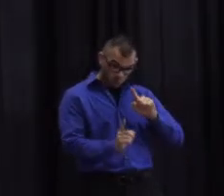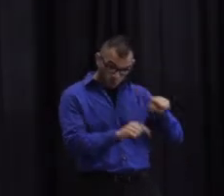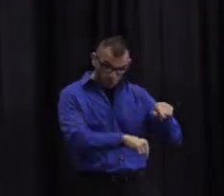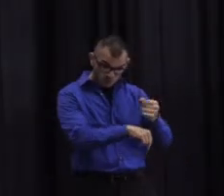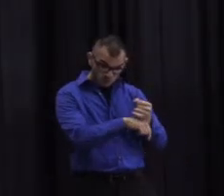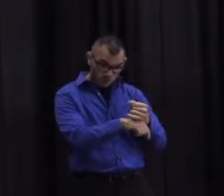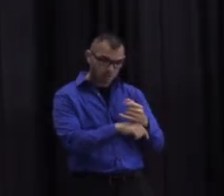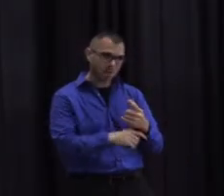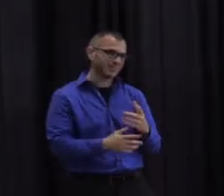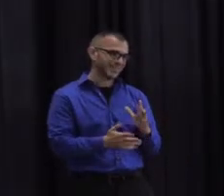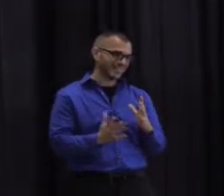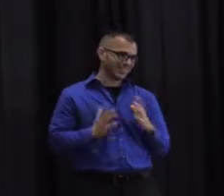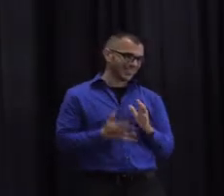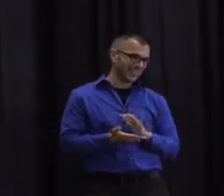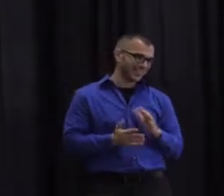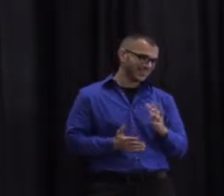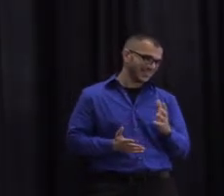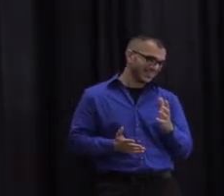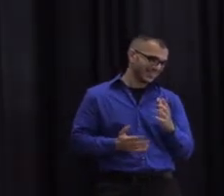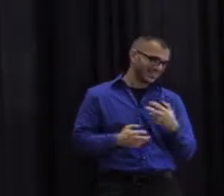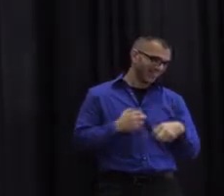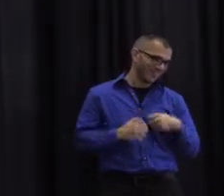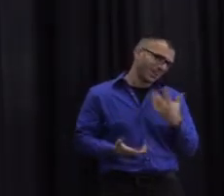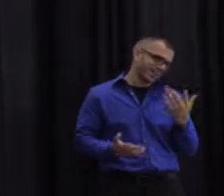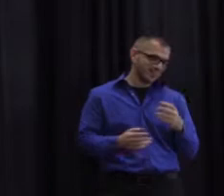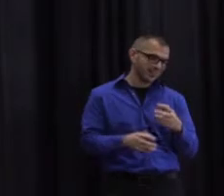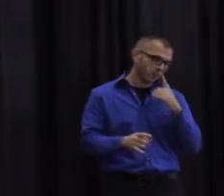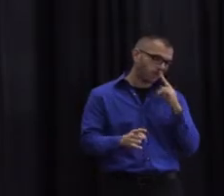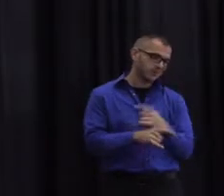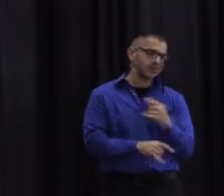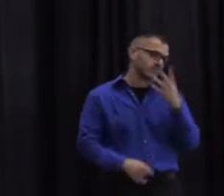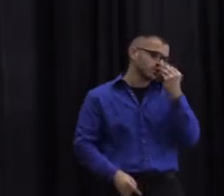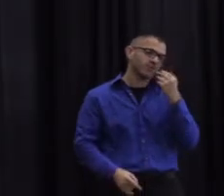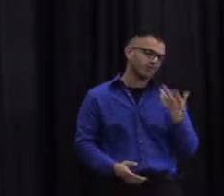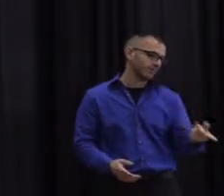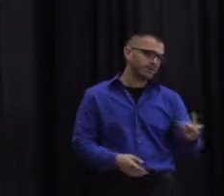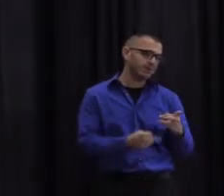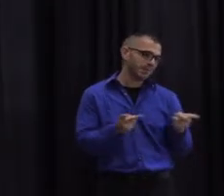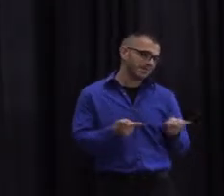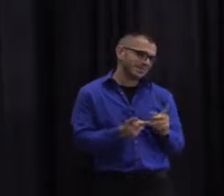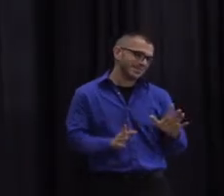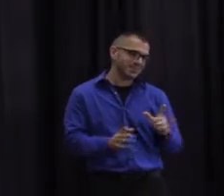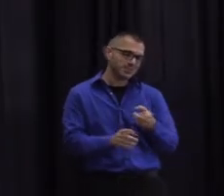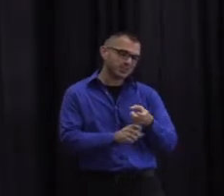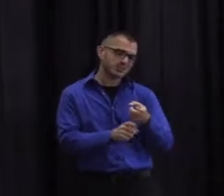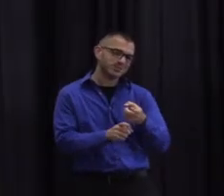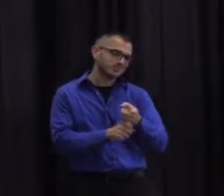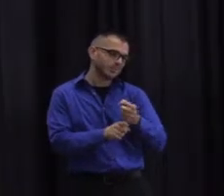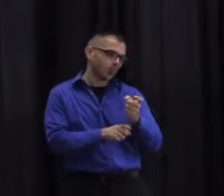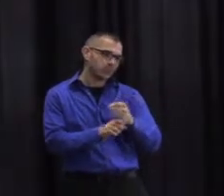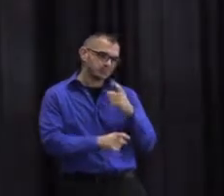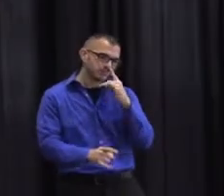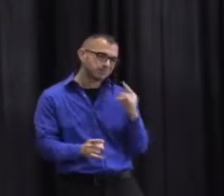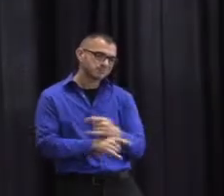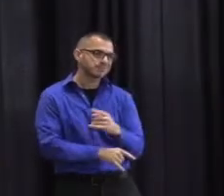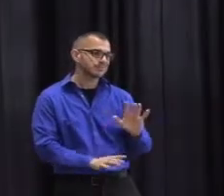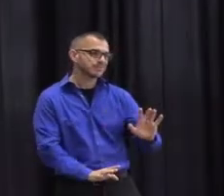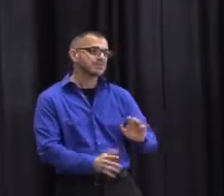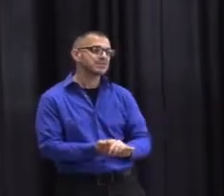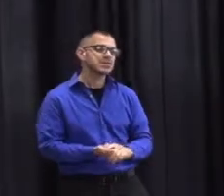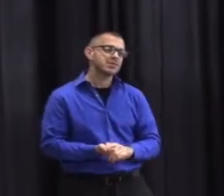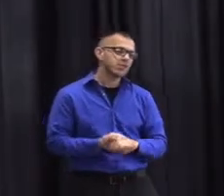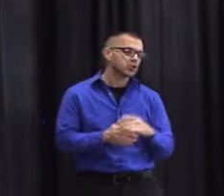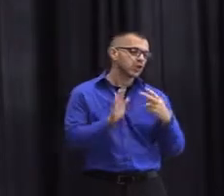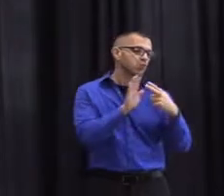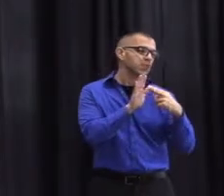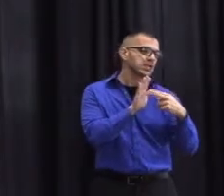Island Resort? Oh, that's got to be real tough." No, it's beautiful. It's beautiful. And so, so you can read about that sort of